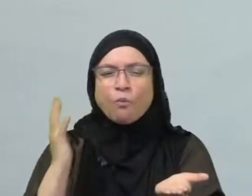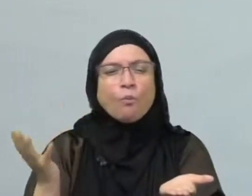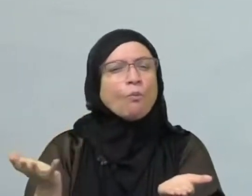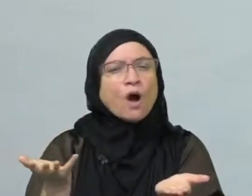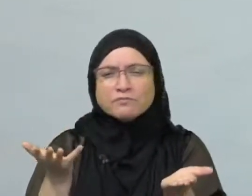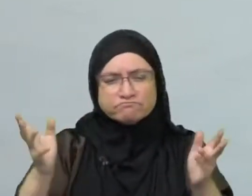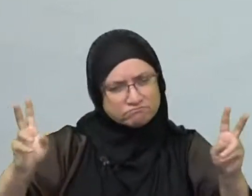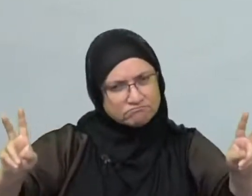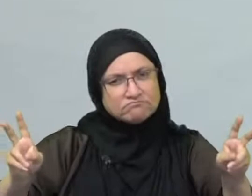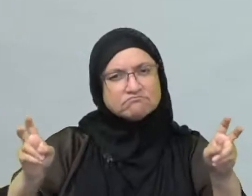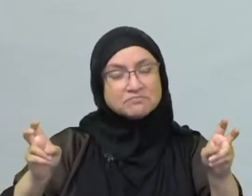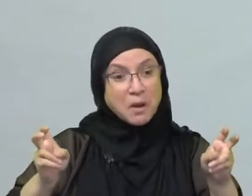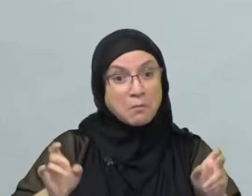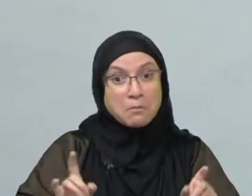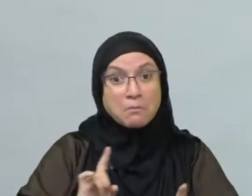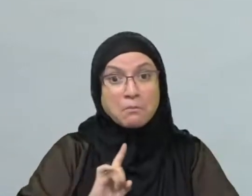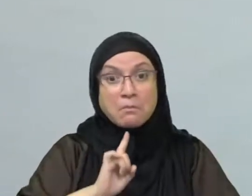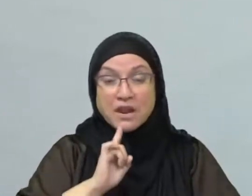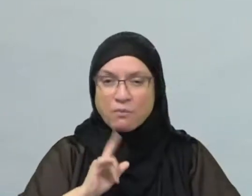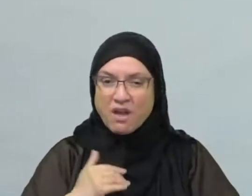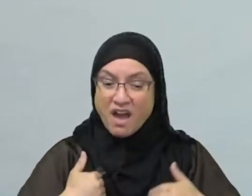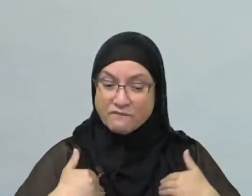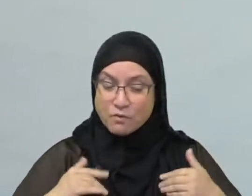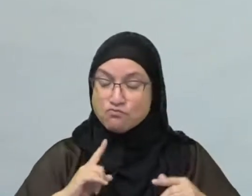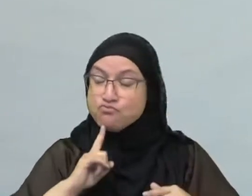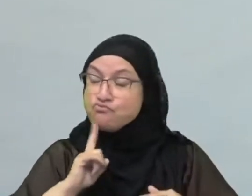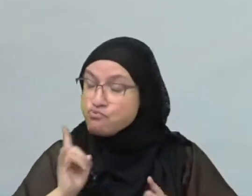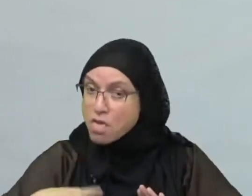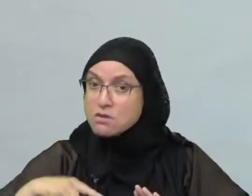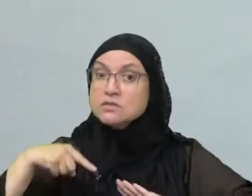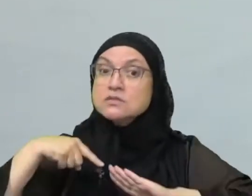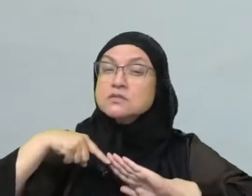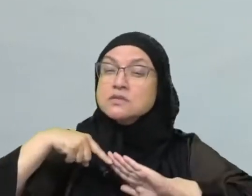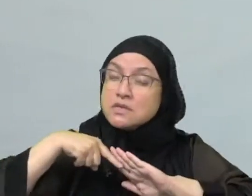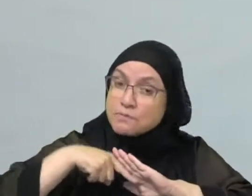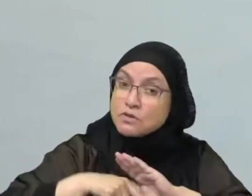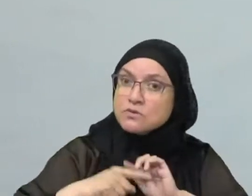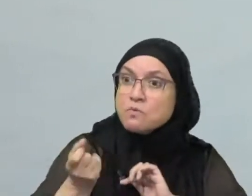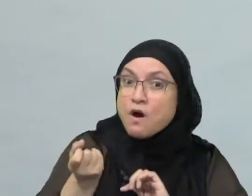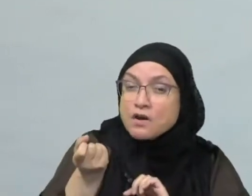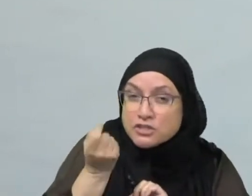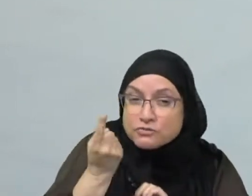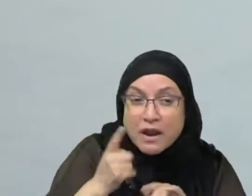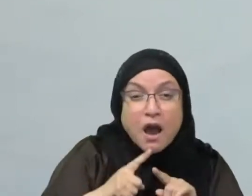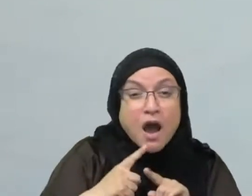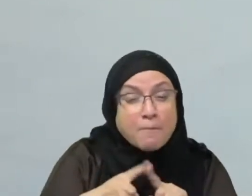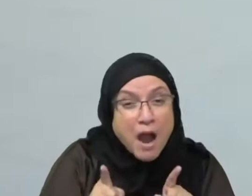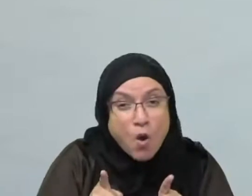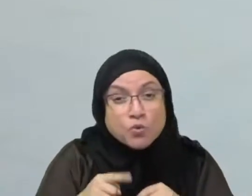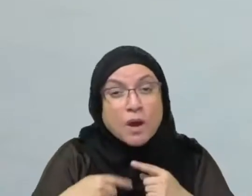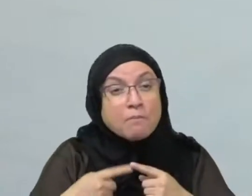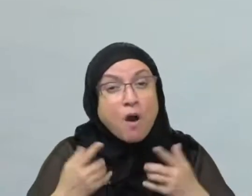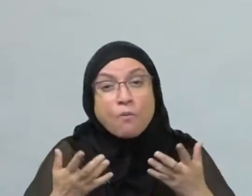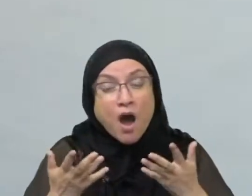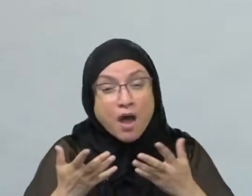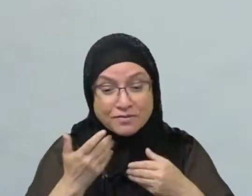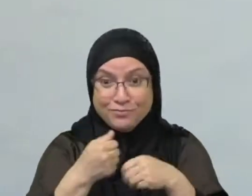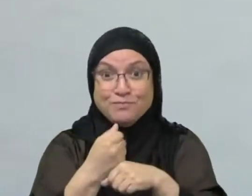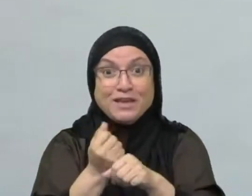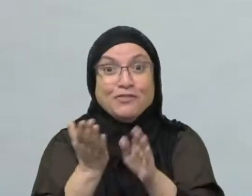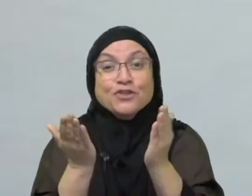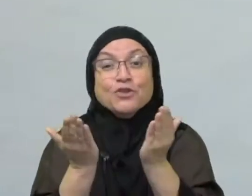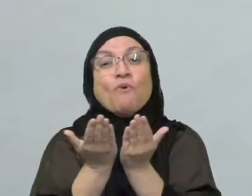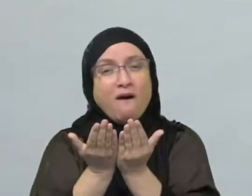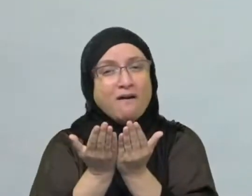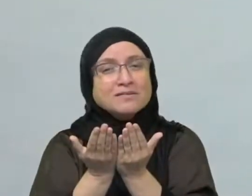level when it comes to some of the concepts of supplications, du'a, that we are to make in times of hardship, and why we make the supplications that